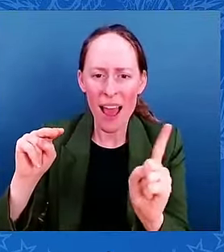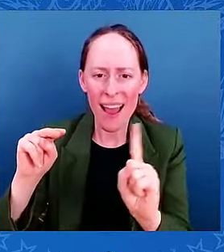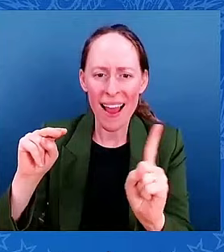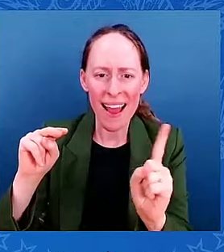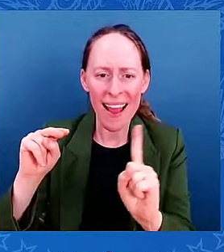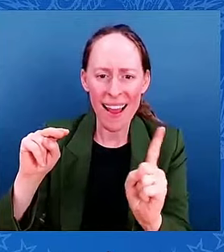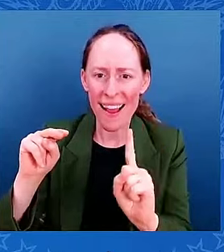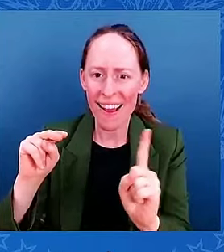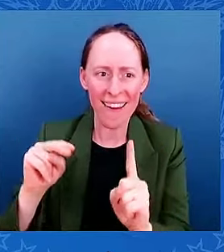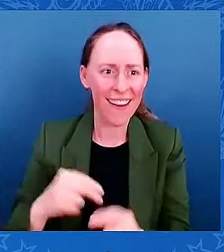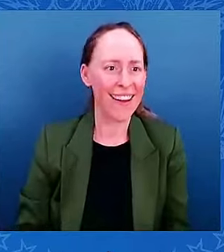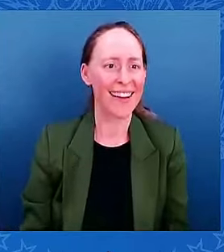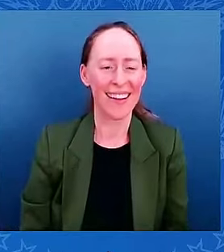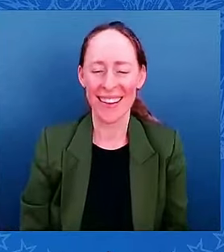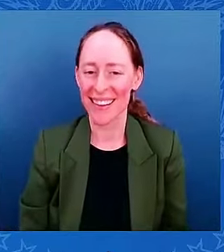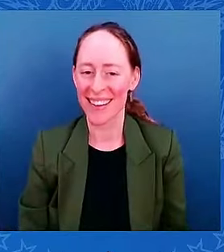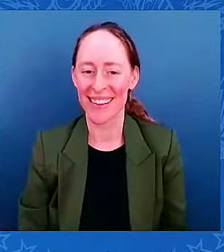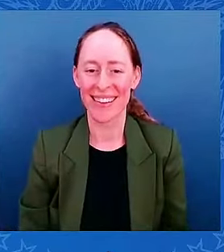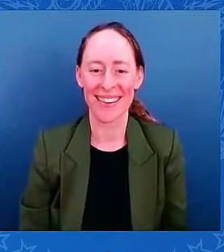Danny,